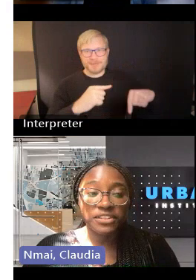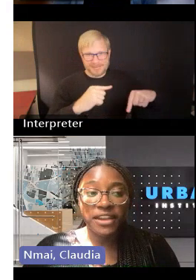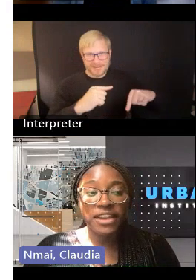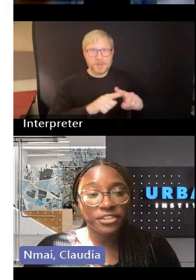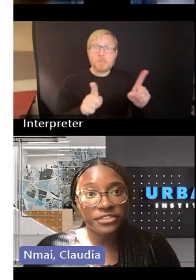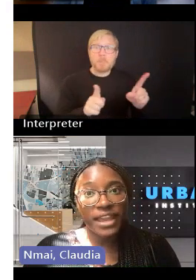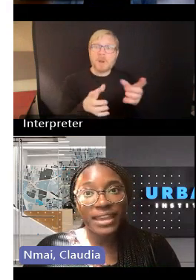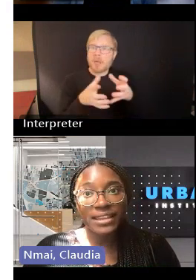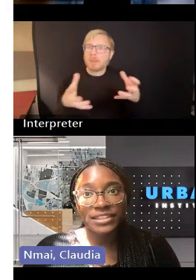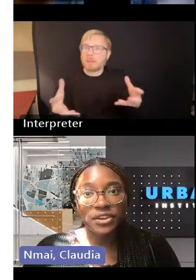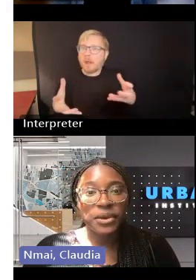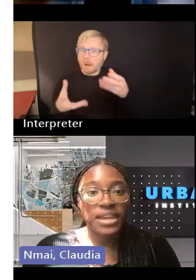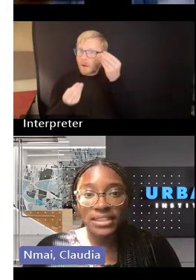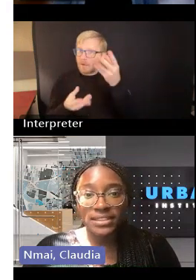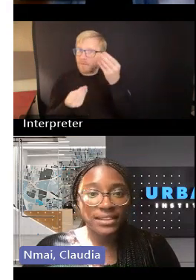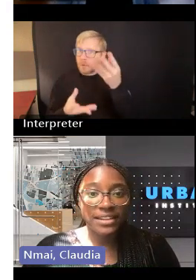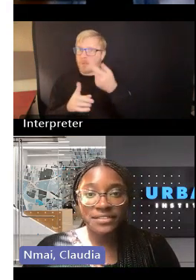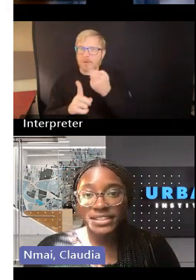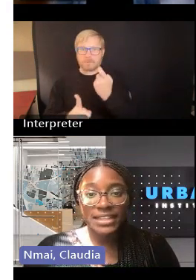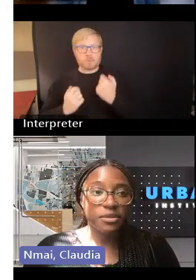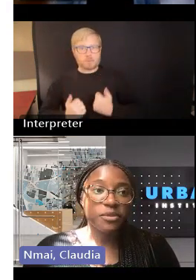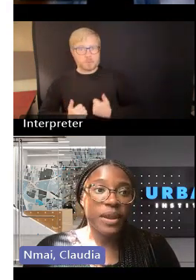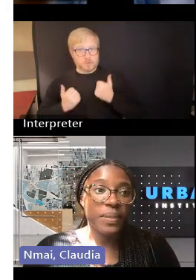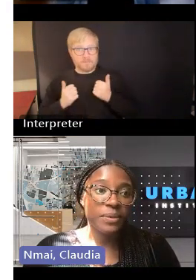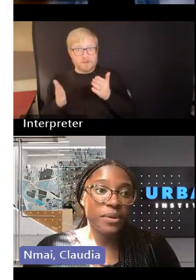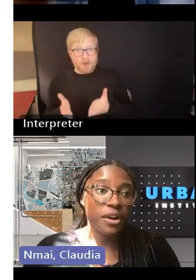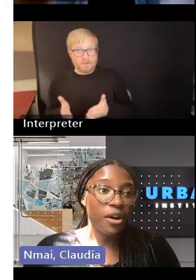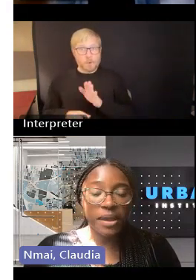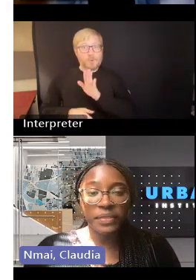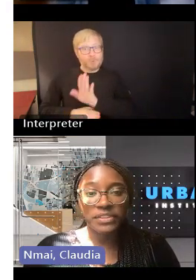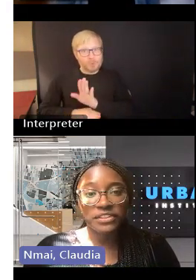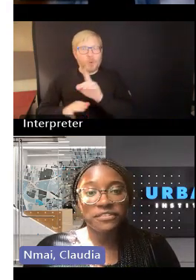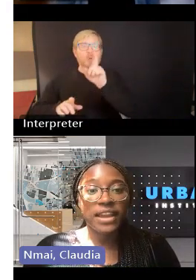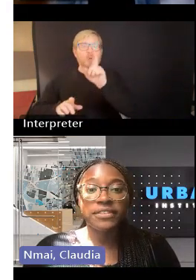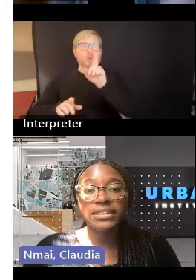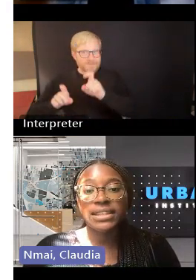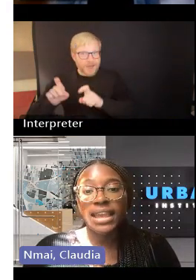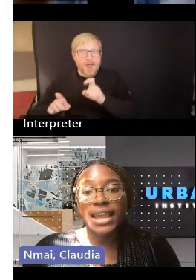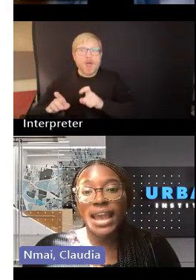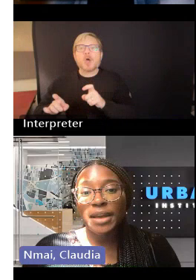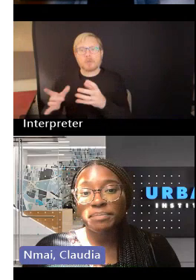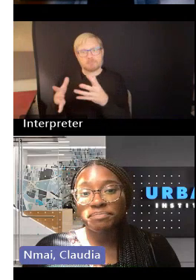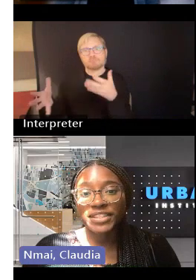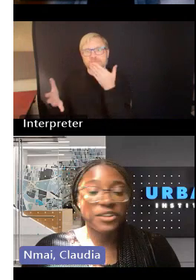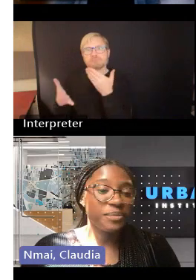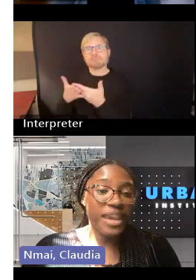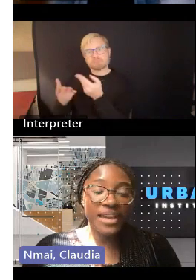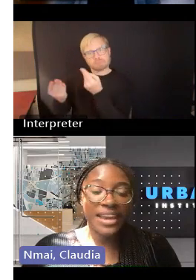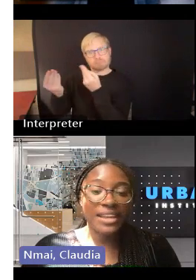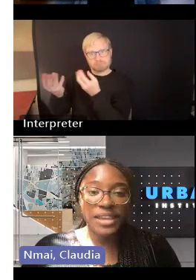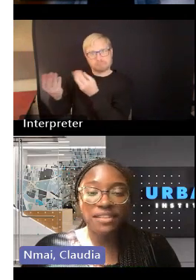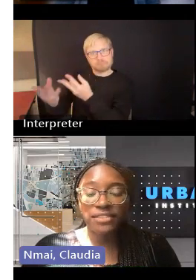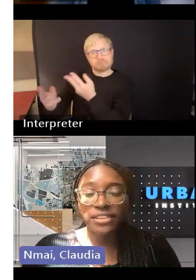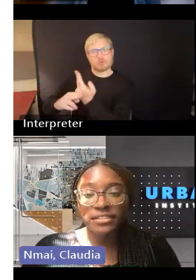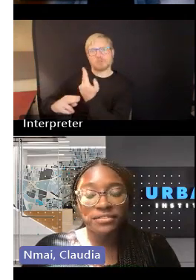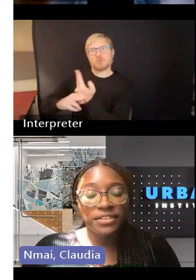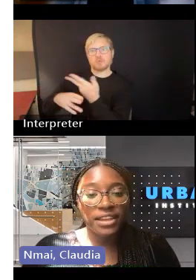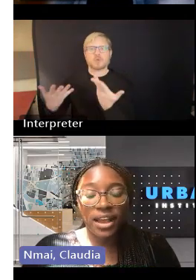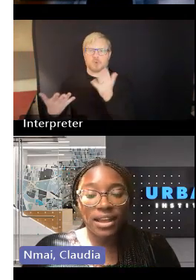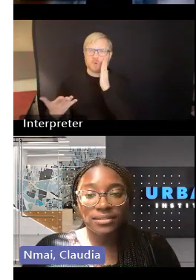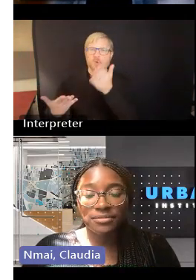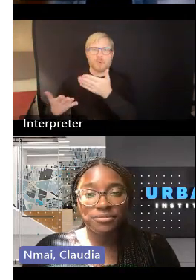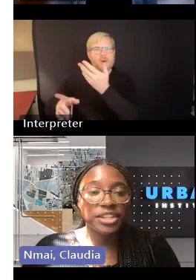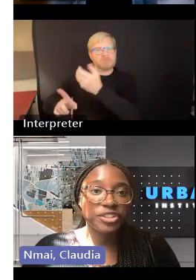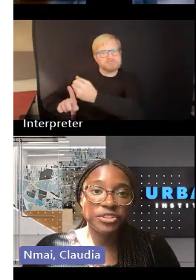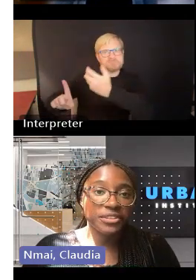survey, or from the survivor survey. And so these kind of stats that we'll run through are all about the survivors. And so, yeah, again, we have a lot